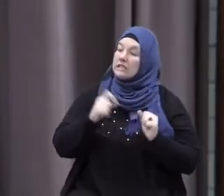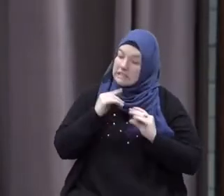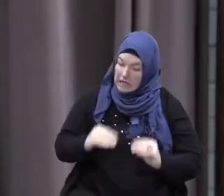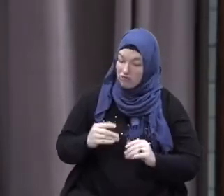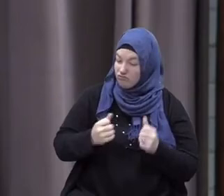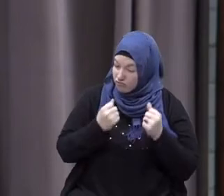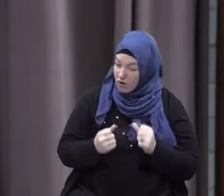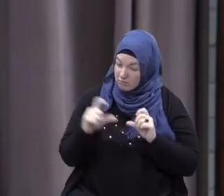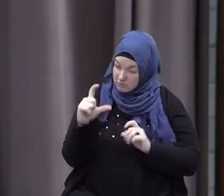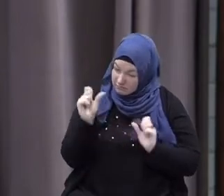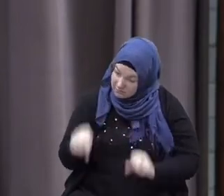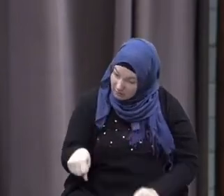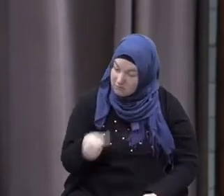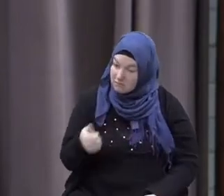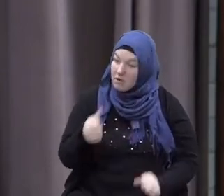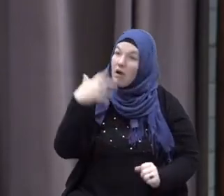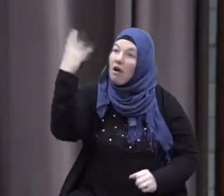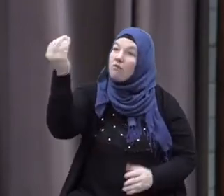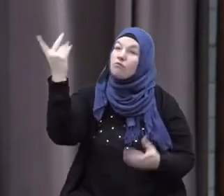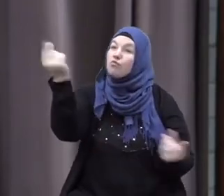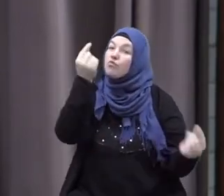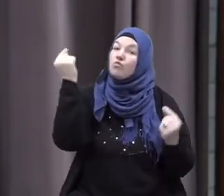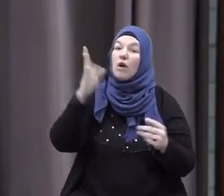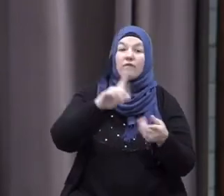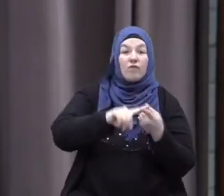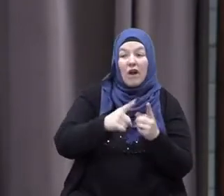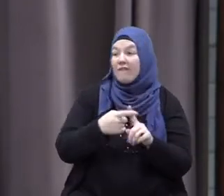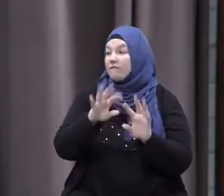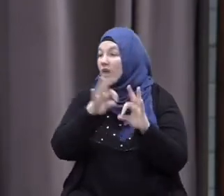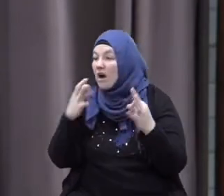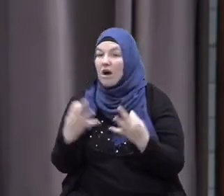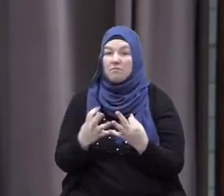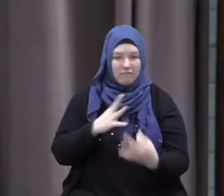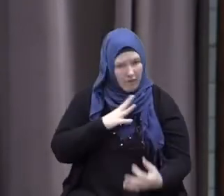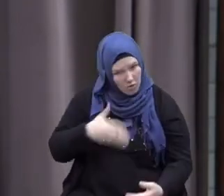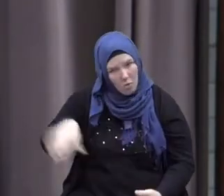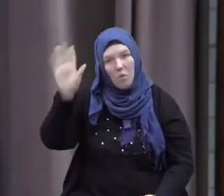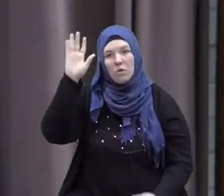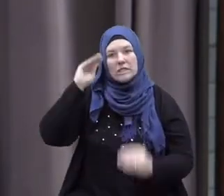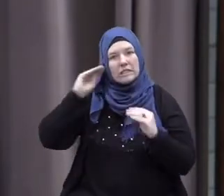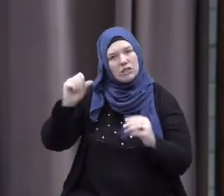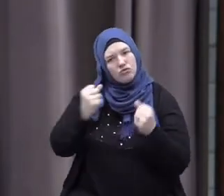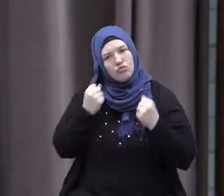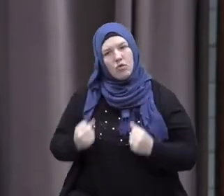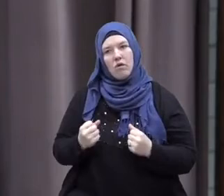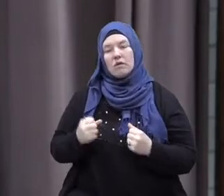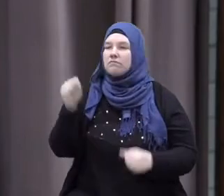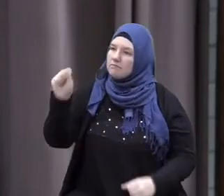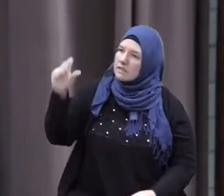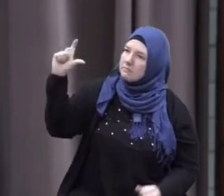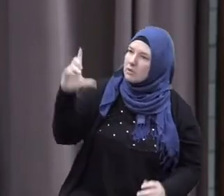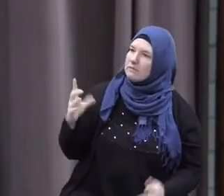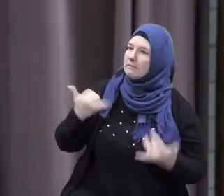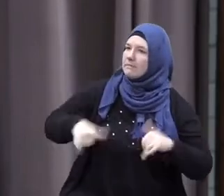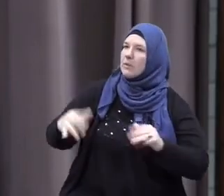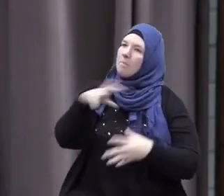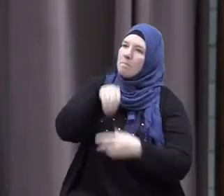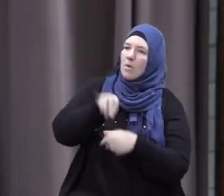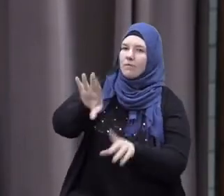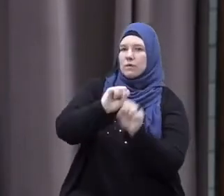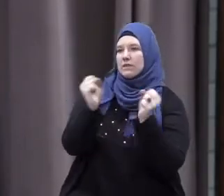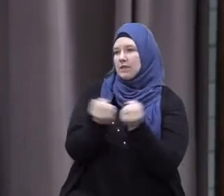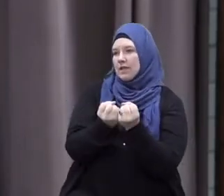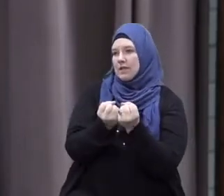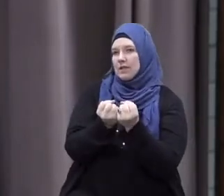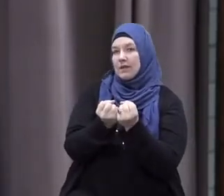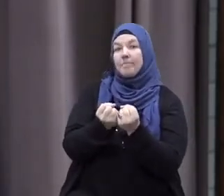it will cause very, very serious harm to even their physical safety.